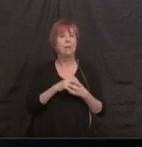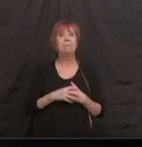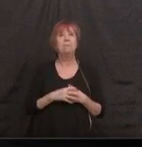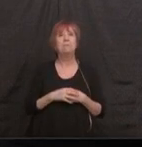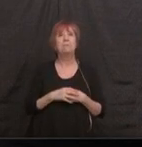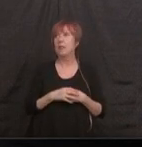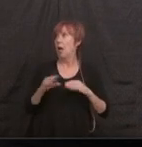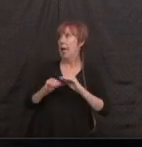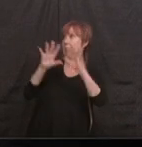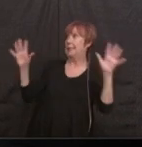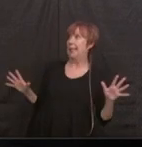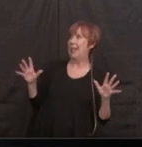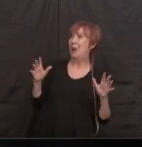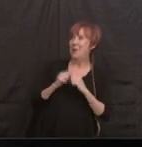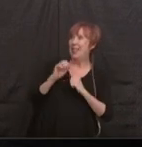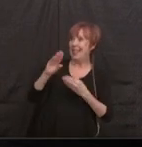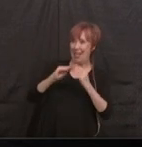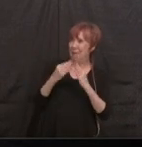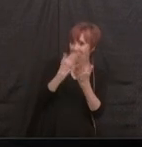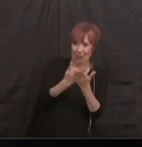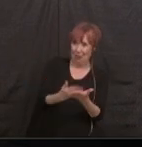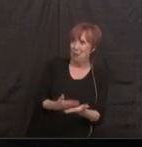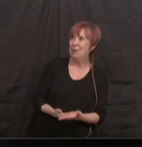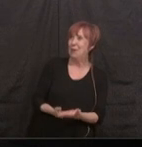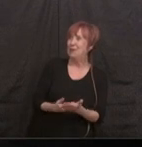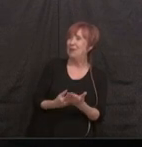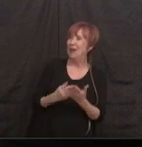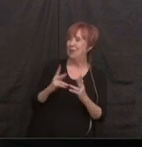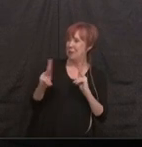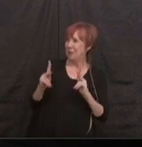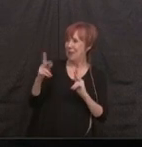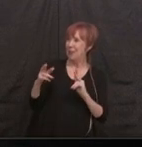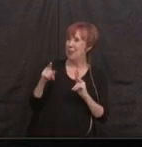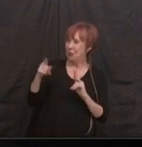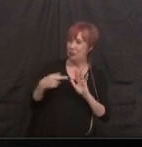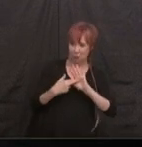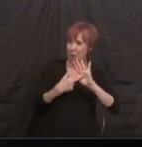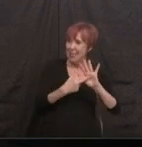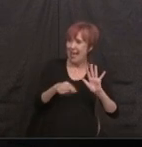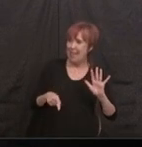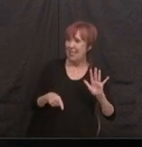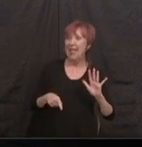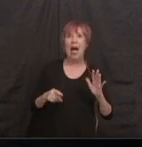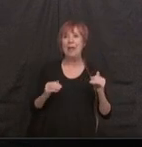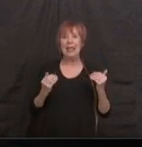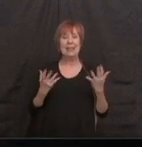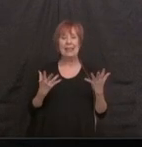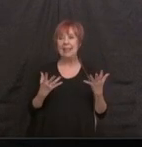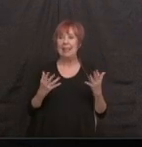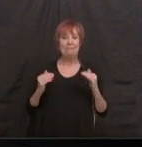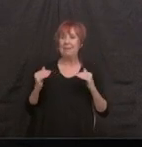it's clear with the numbers and so on, and people, the representation is really powerful. I really feel like it's education and representation, which